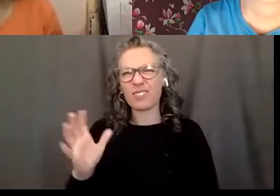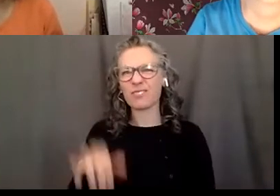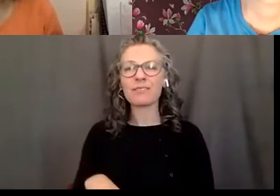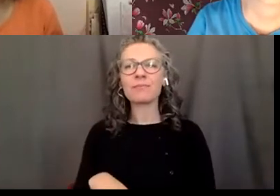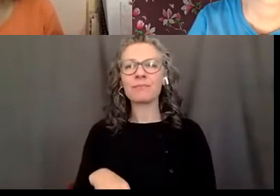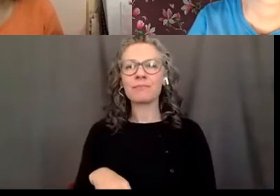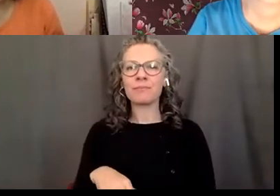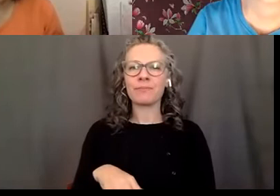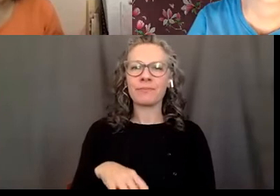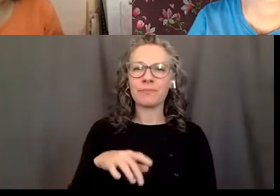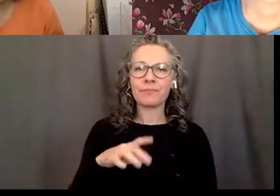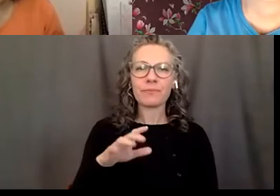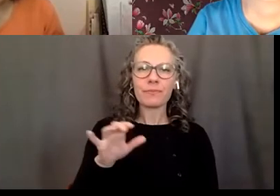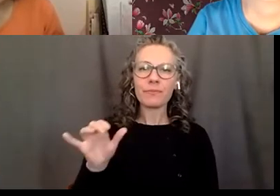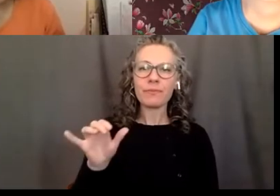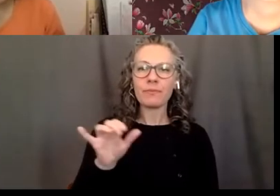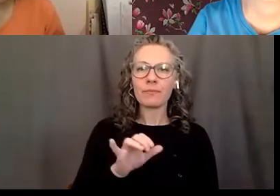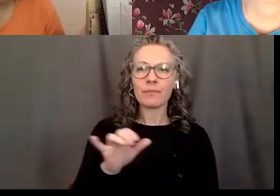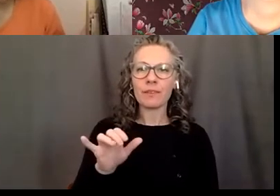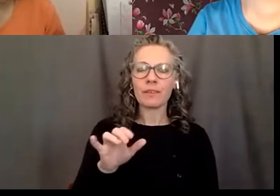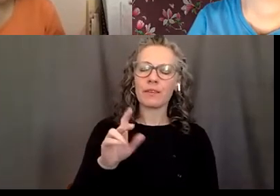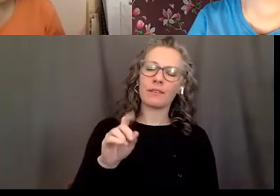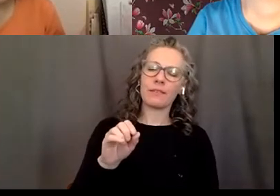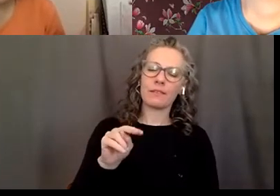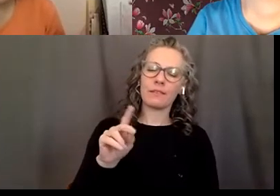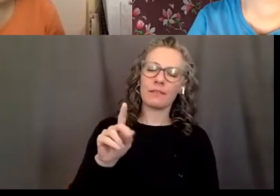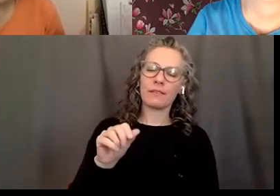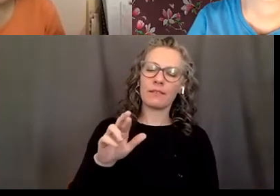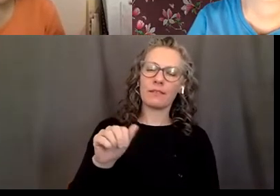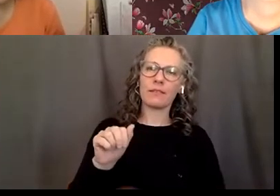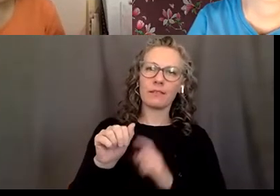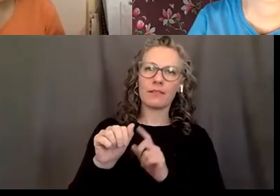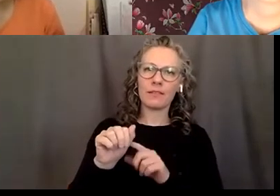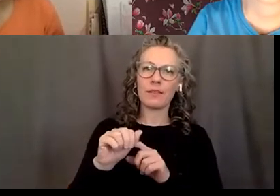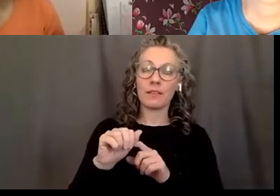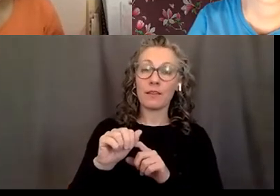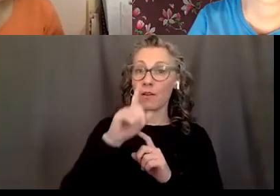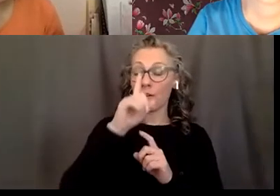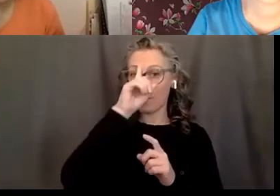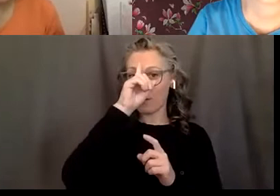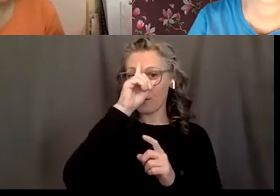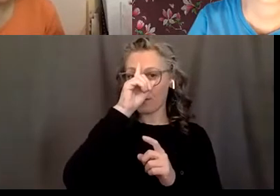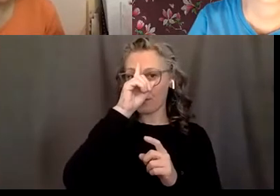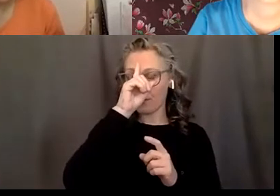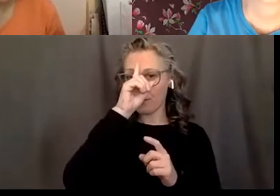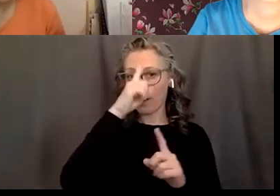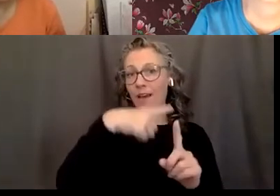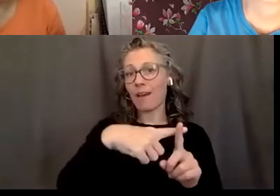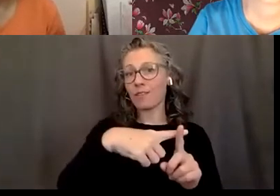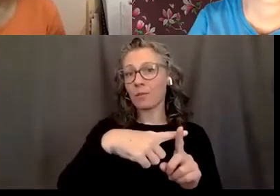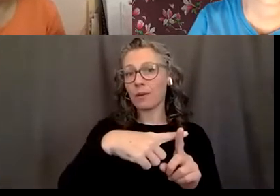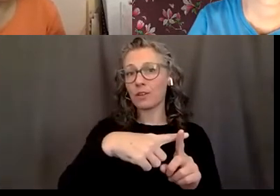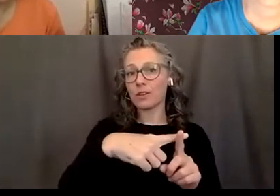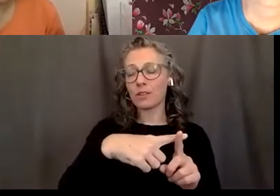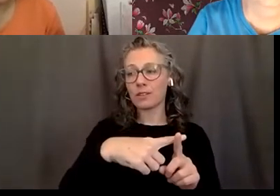Another thing is that when people talking about affirmations, they go, why don't people use affirmations more? Well,